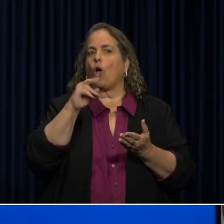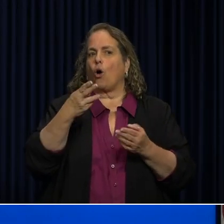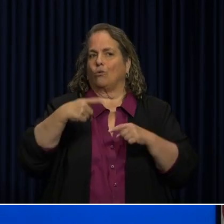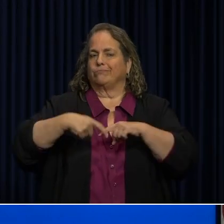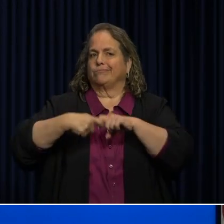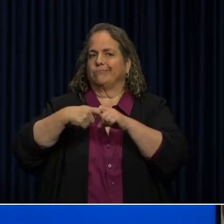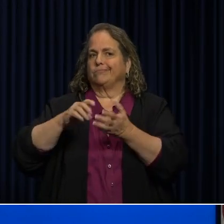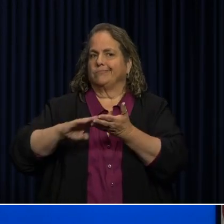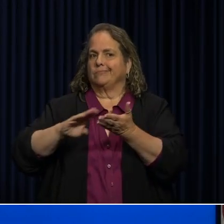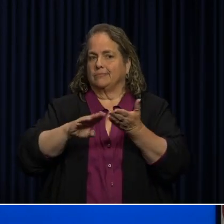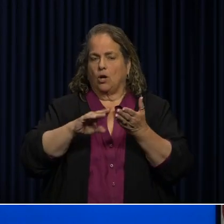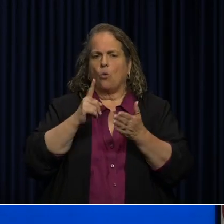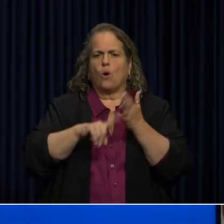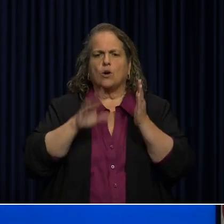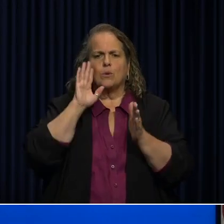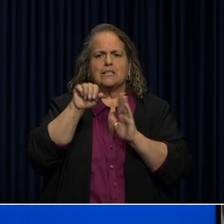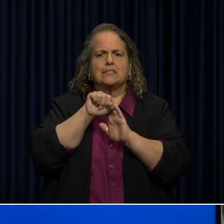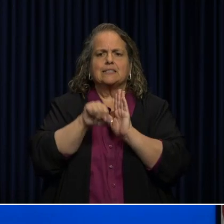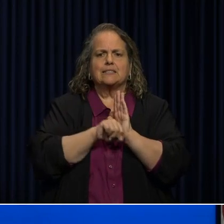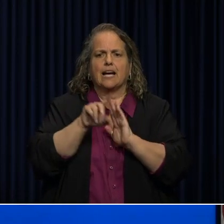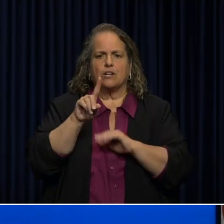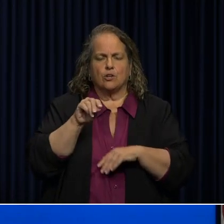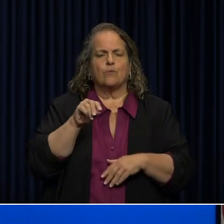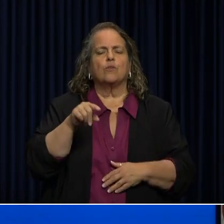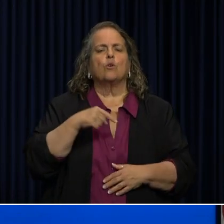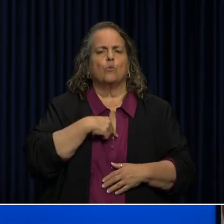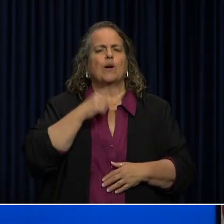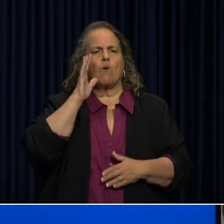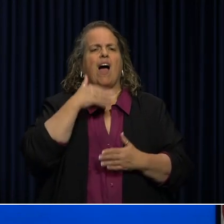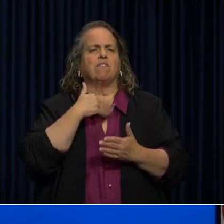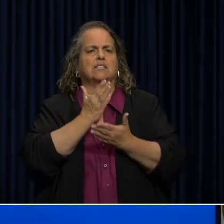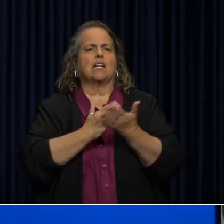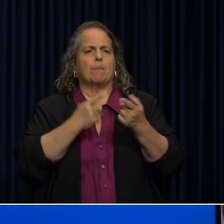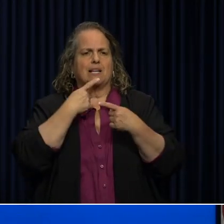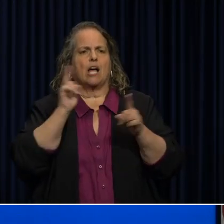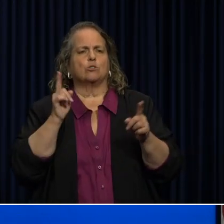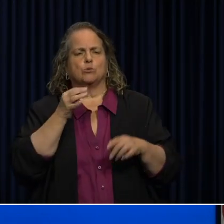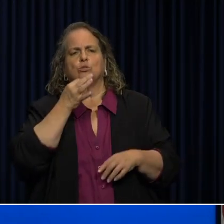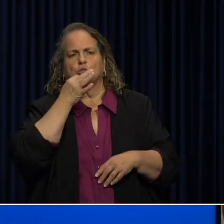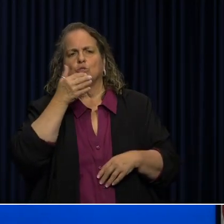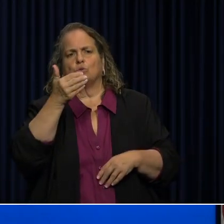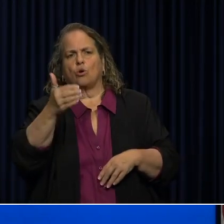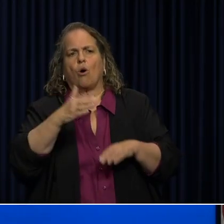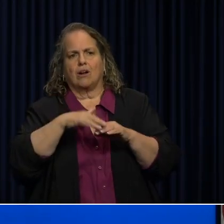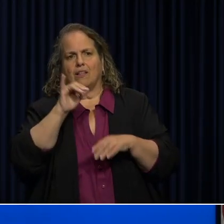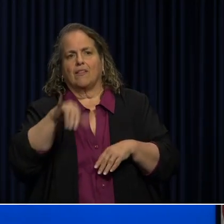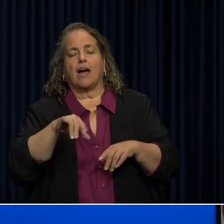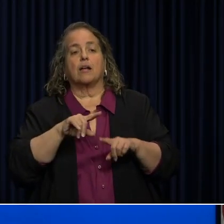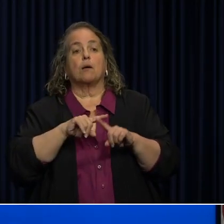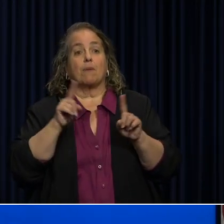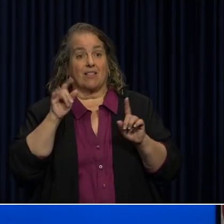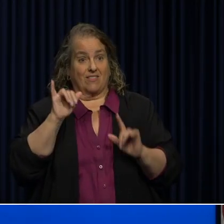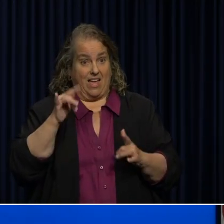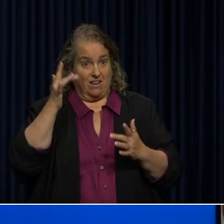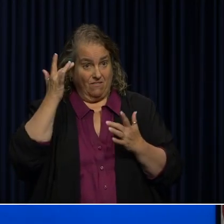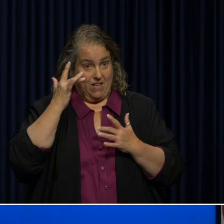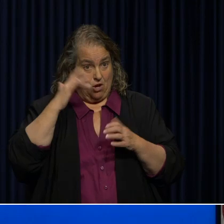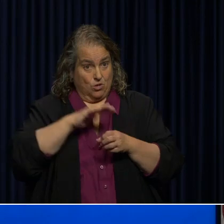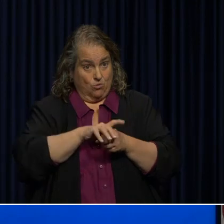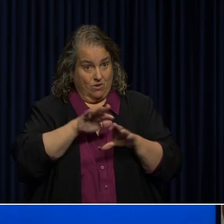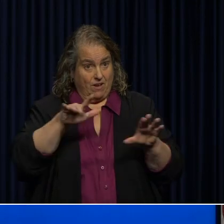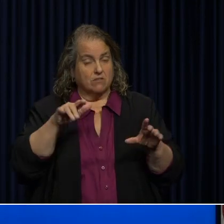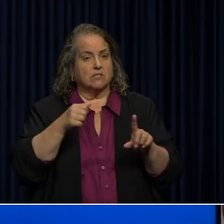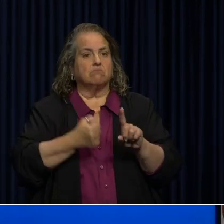at? We're going to have some announcements very soon on that. But the coronavirus has significantly